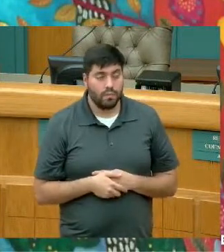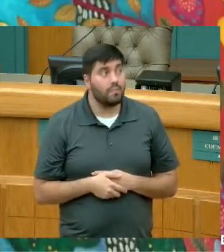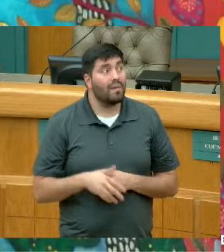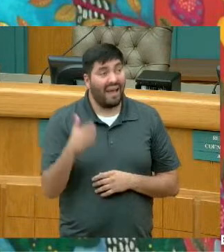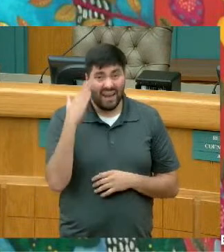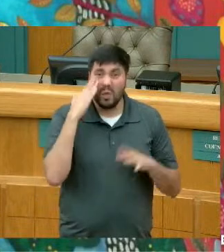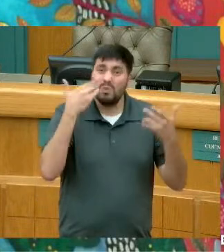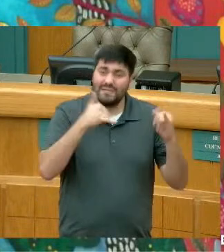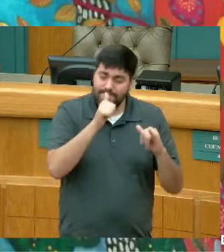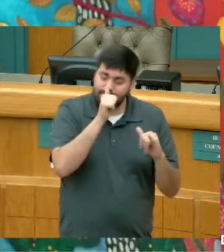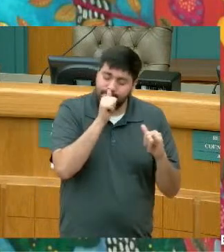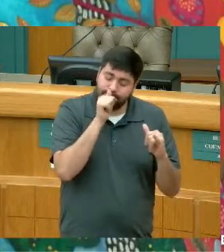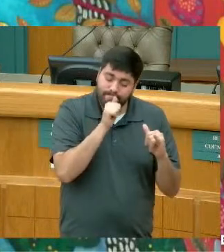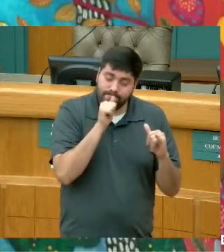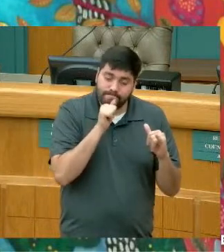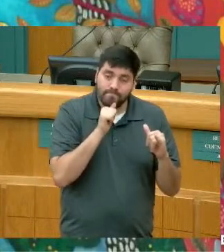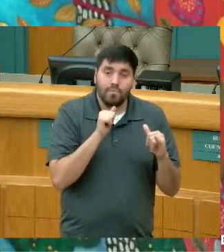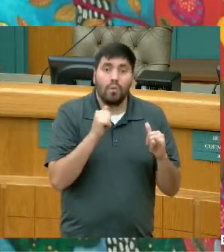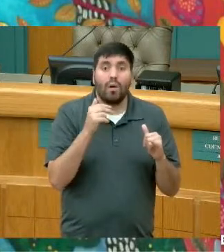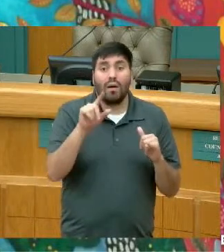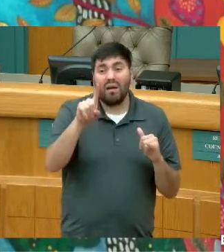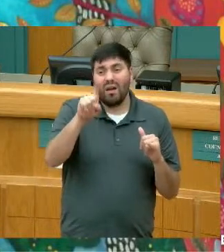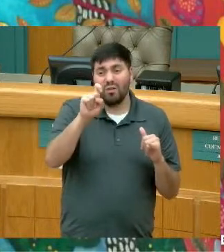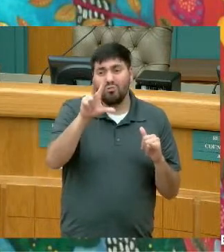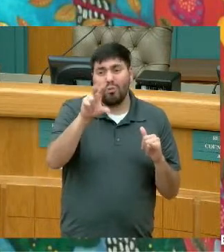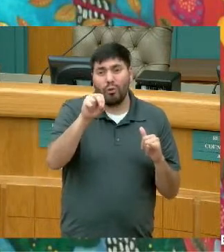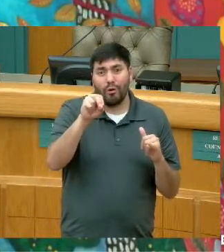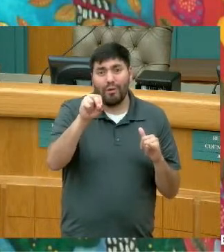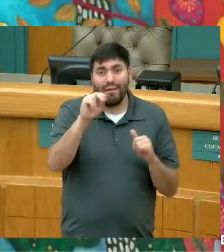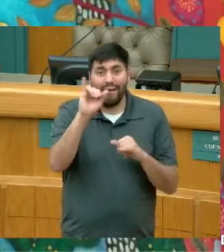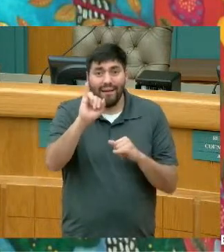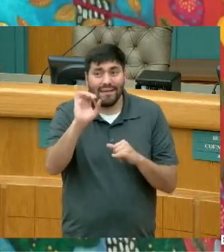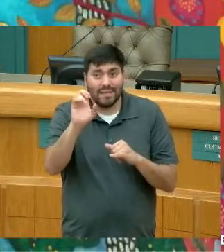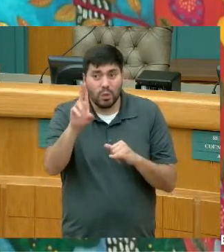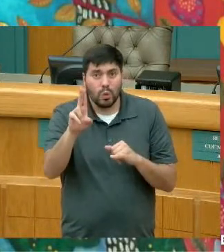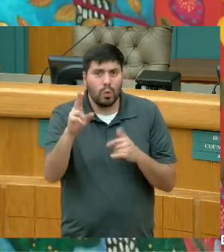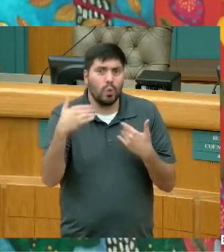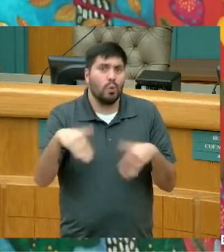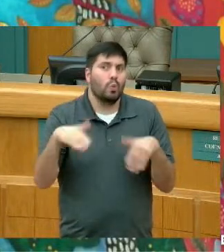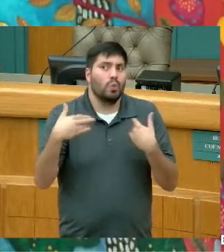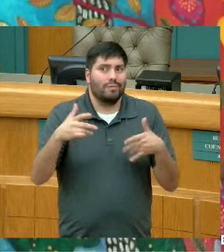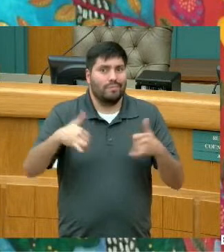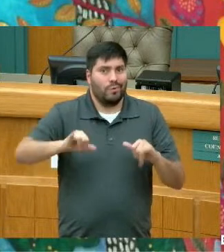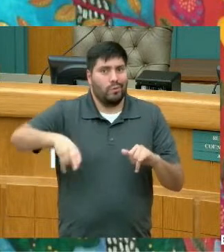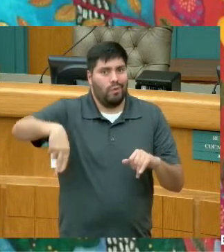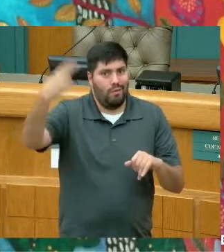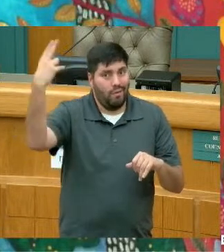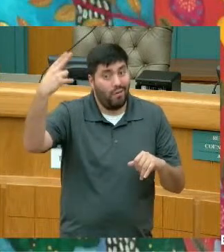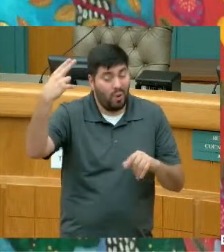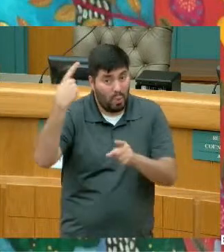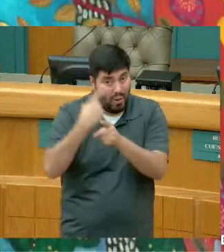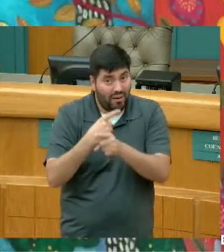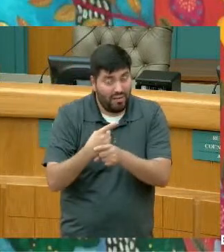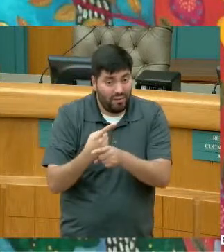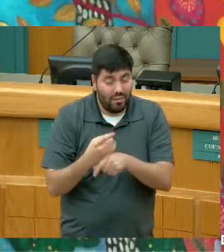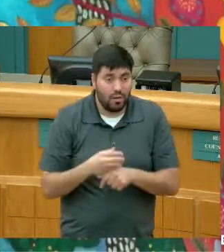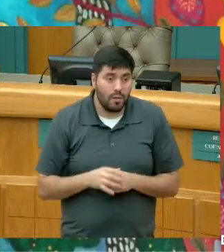I know that we're still suffering because at 130 ICU patients, that spike is still way too